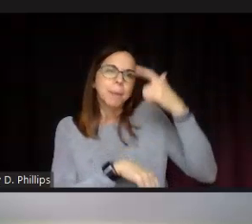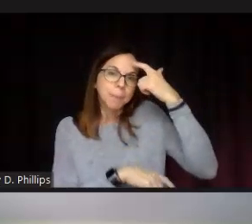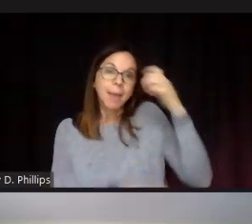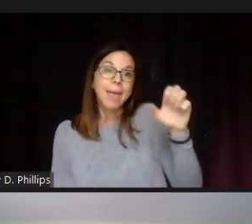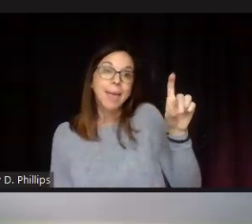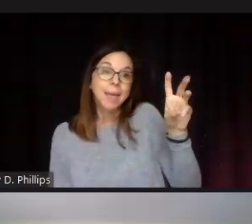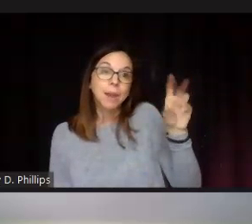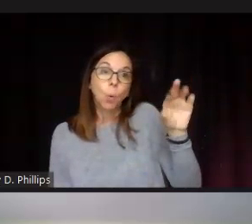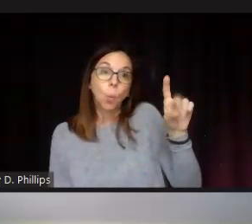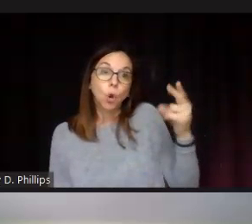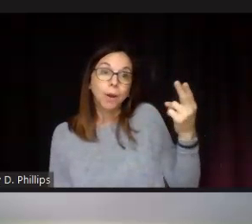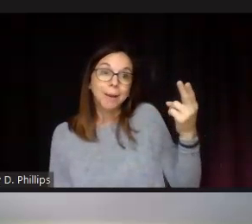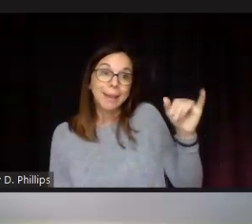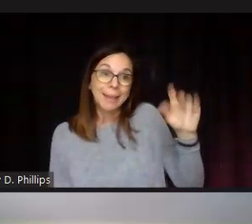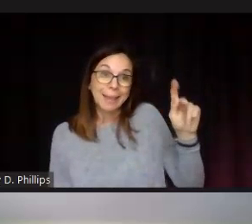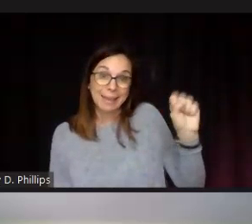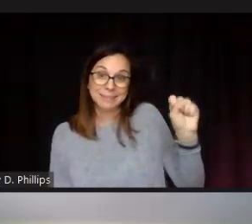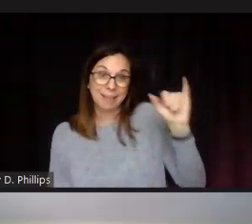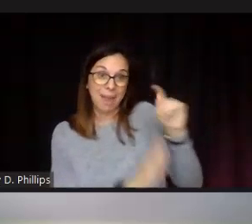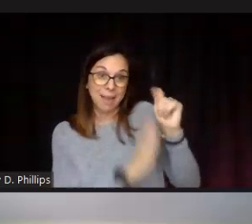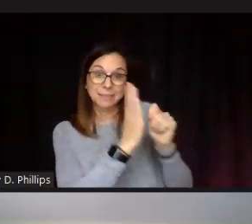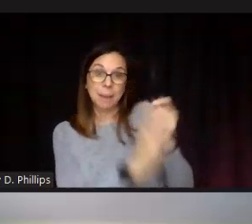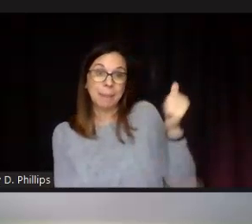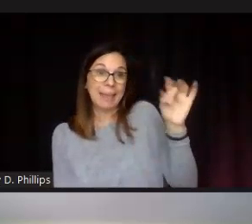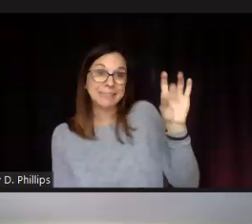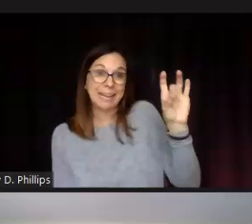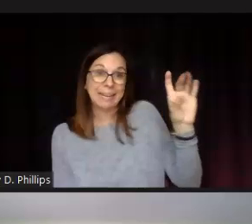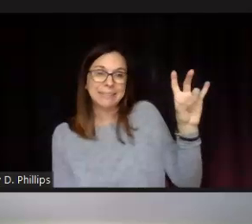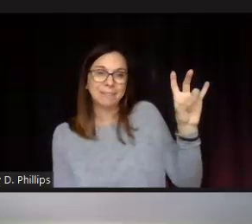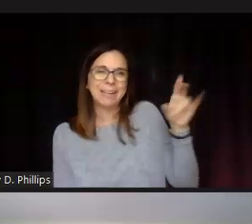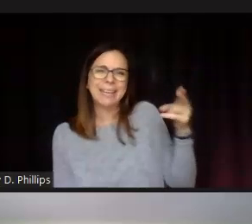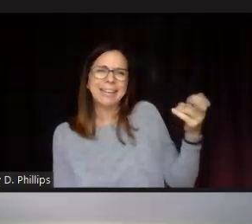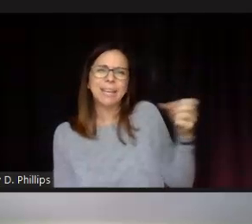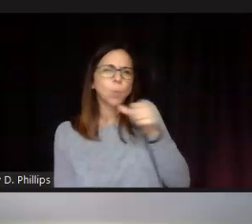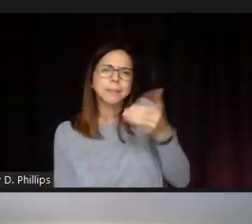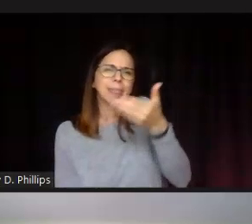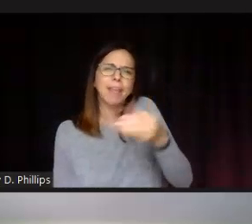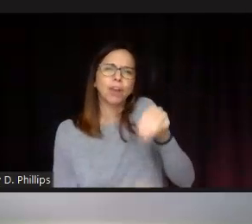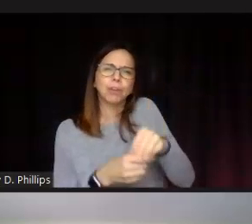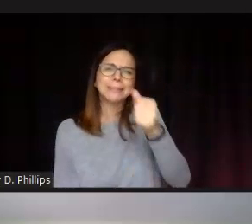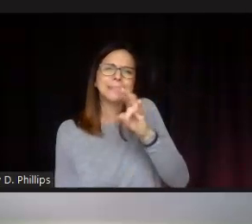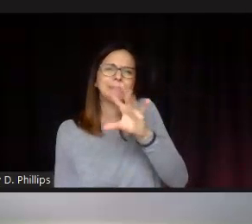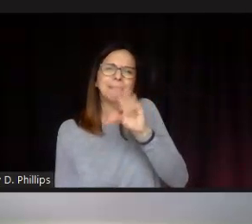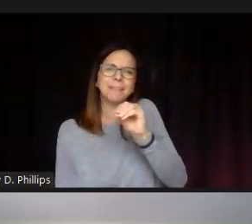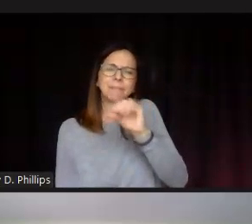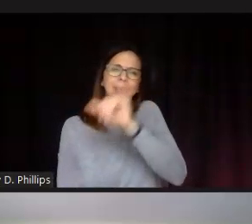Hicks in 1887 probably wasn't around in 1750, which is the time that's depicted.